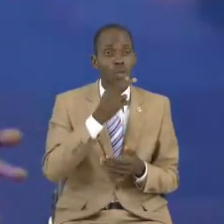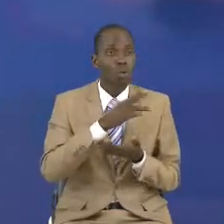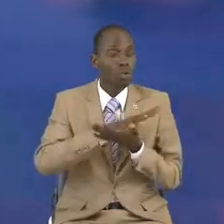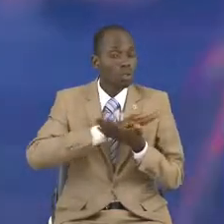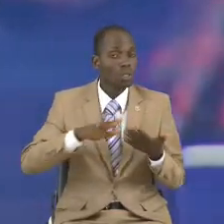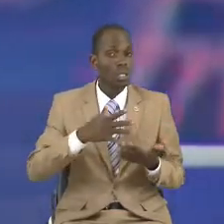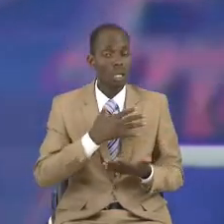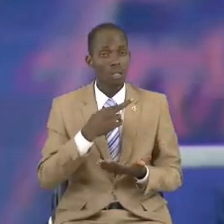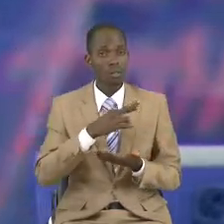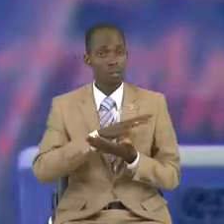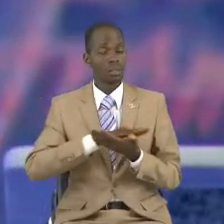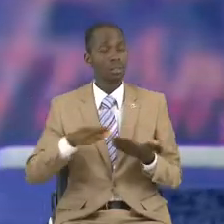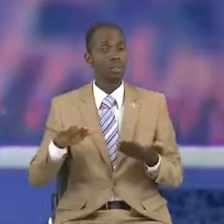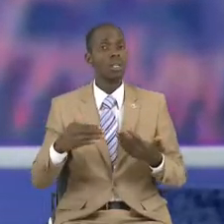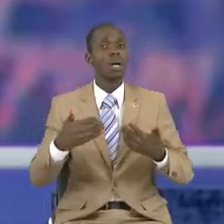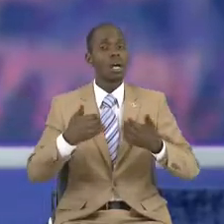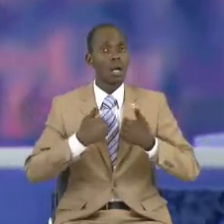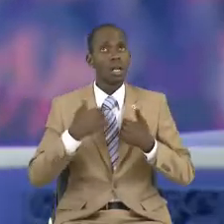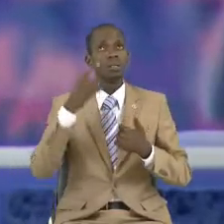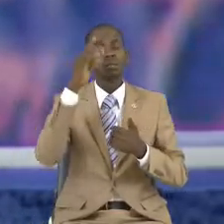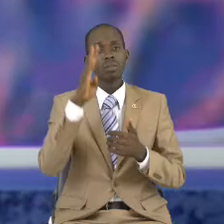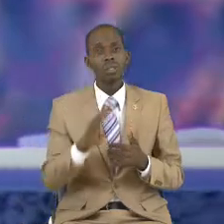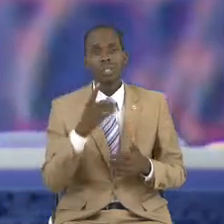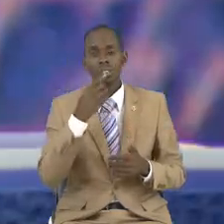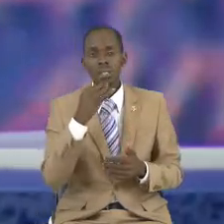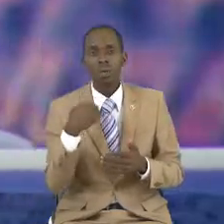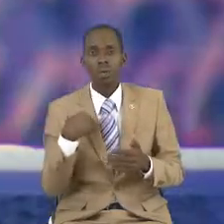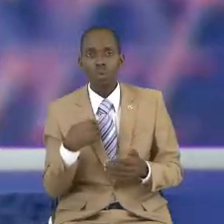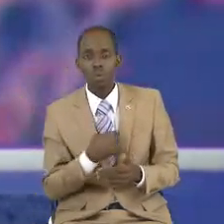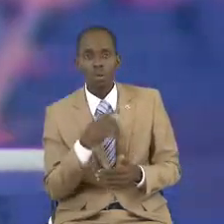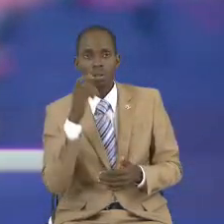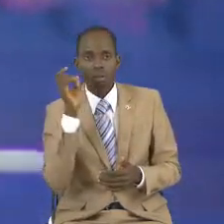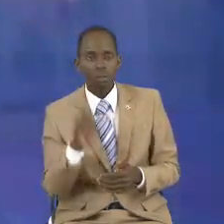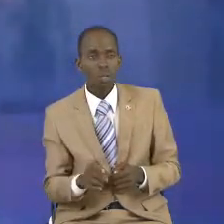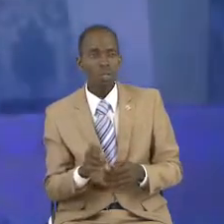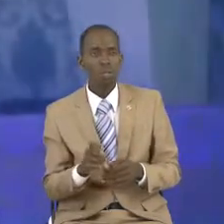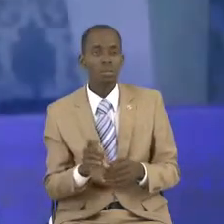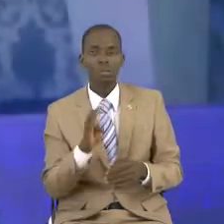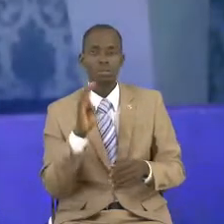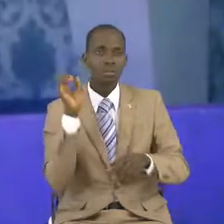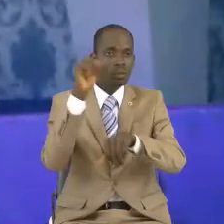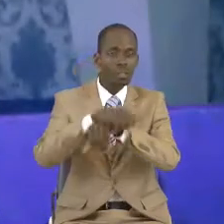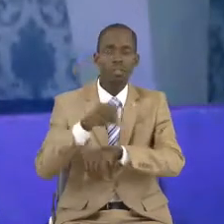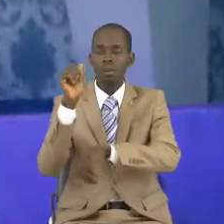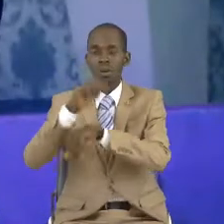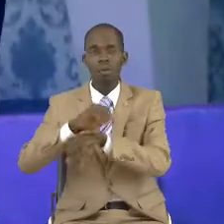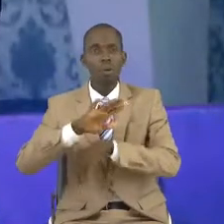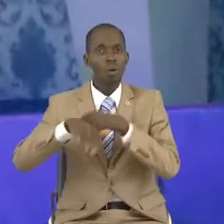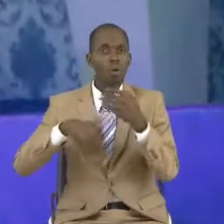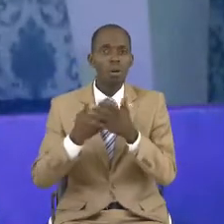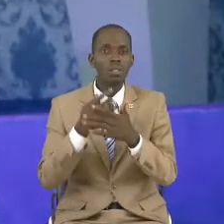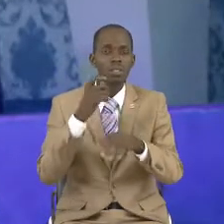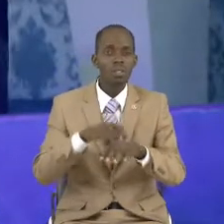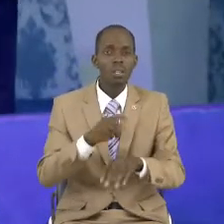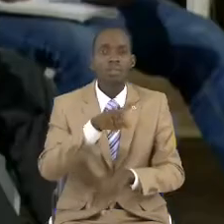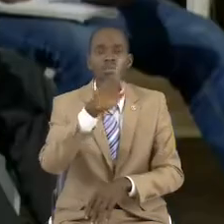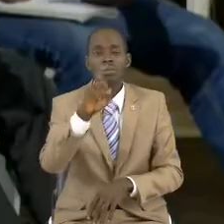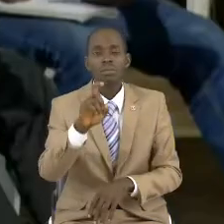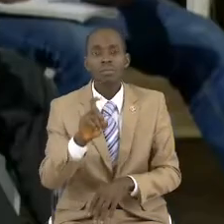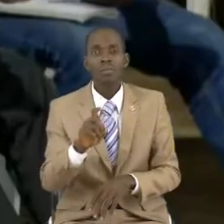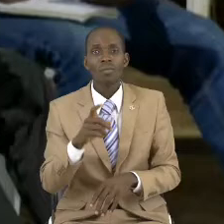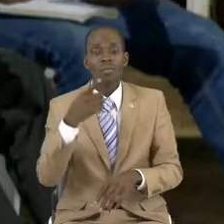as god said we must be overcomers all the time he makes people to